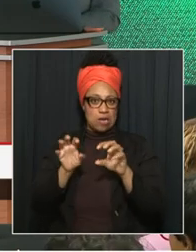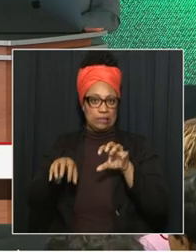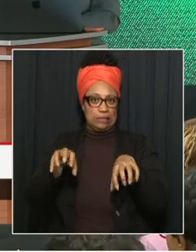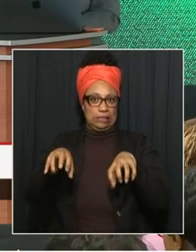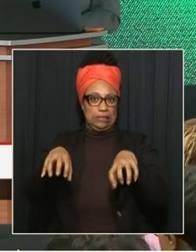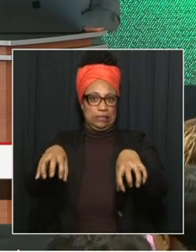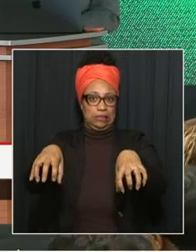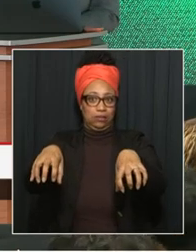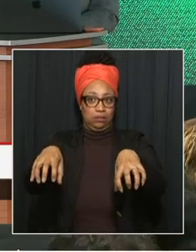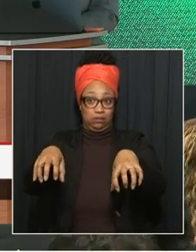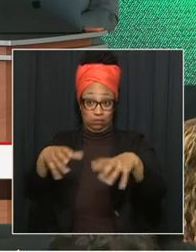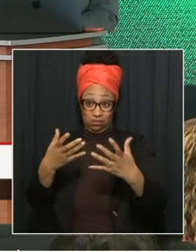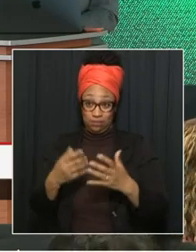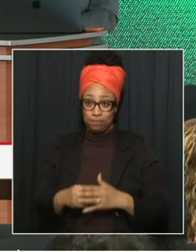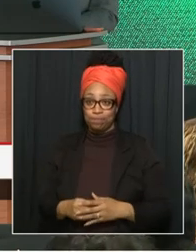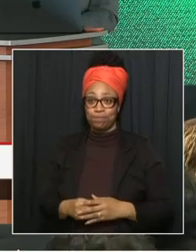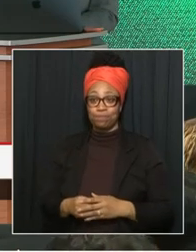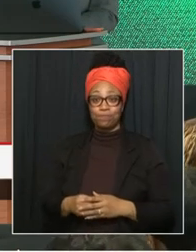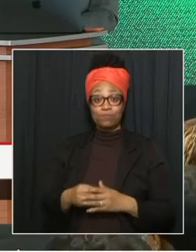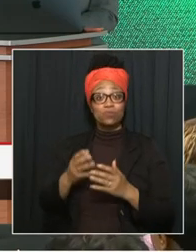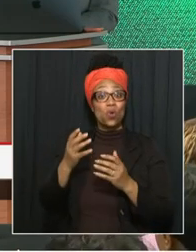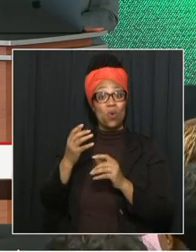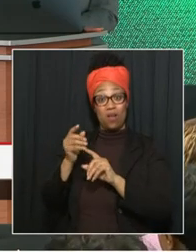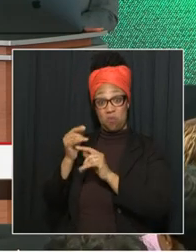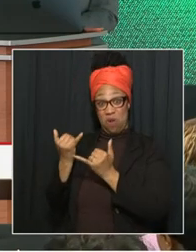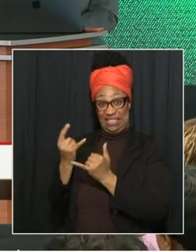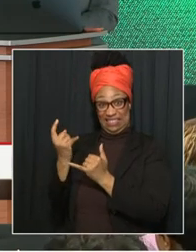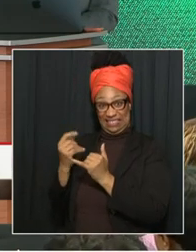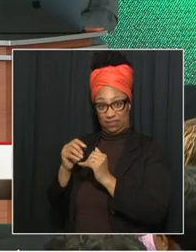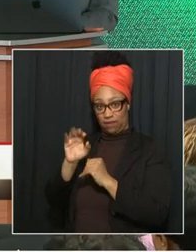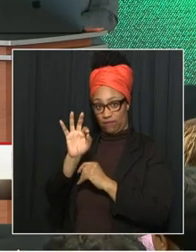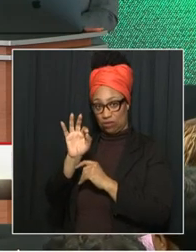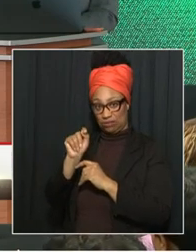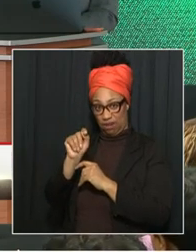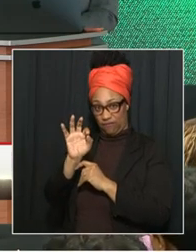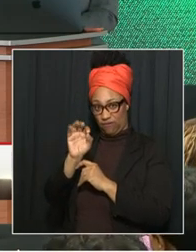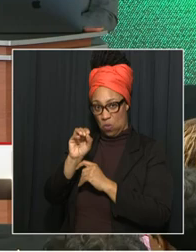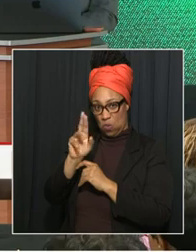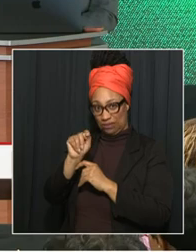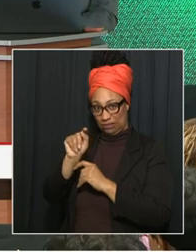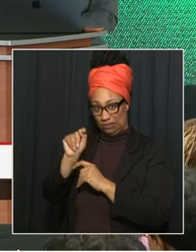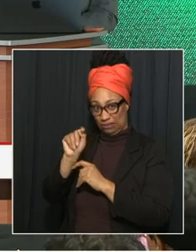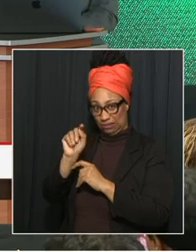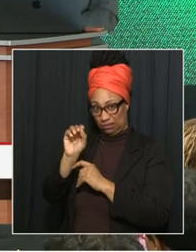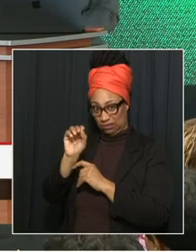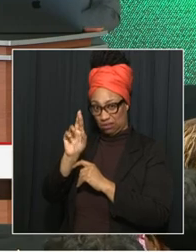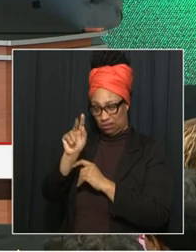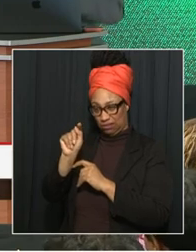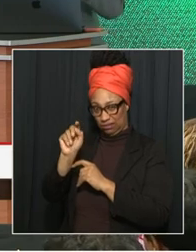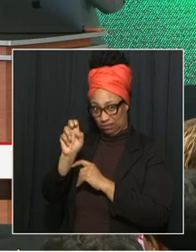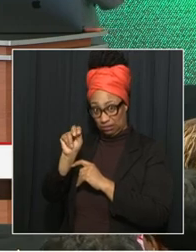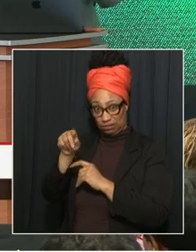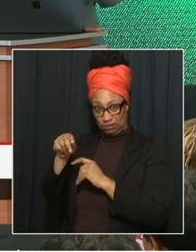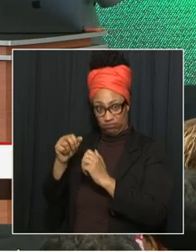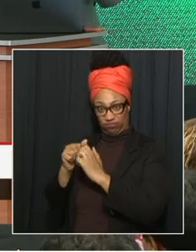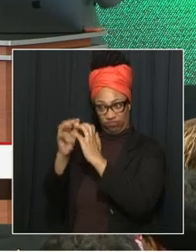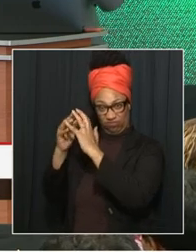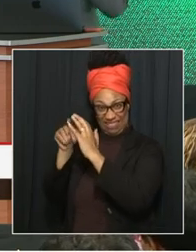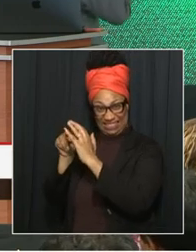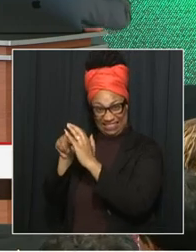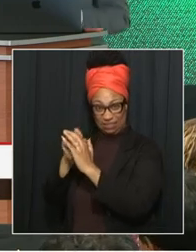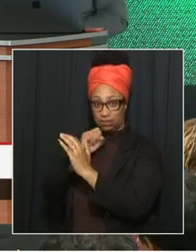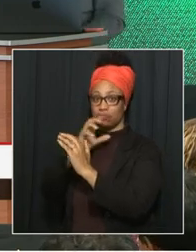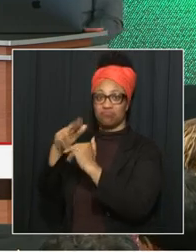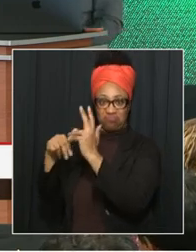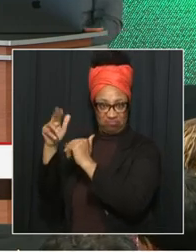an all-senior building that was built, and then also at Walter Reed, all-senior